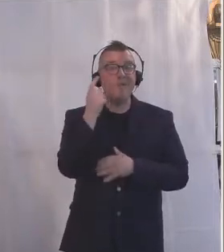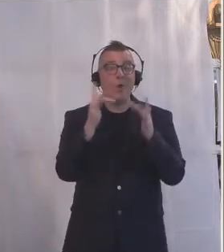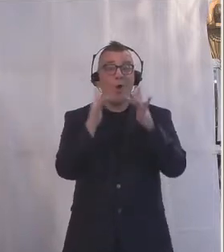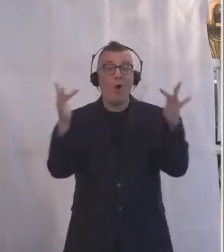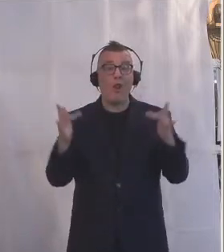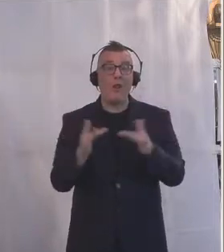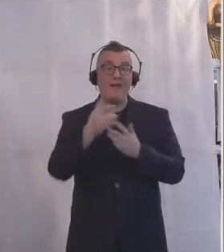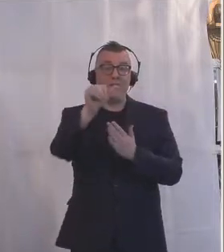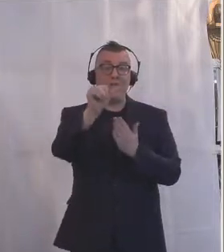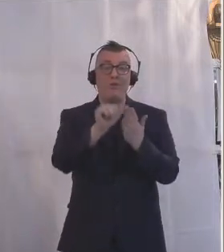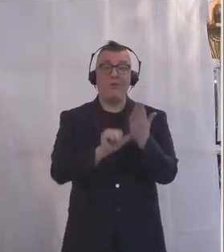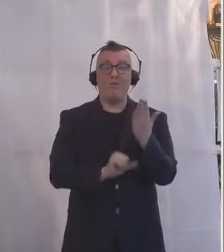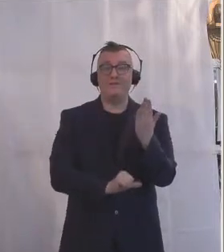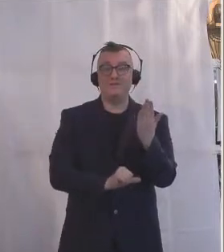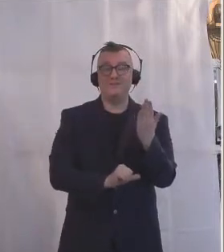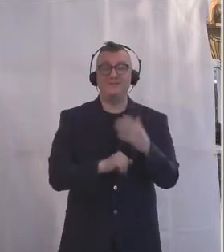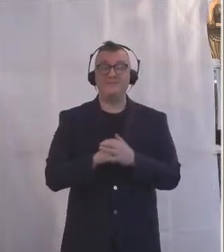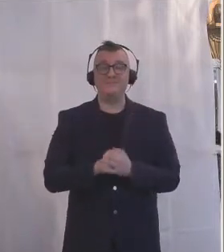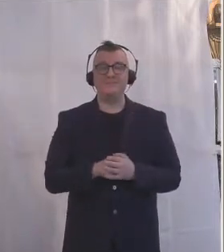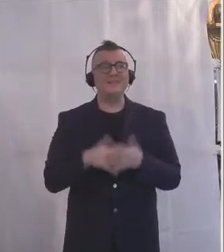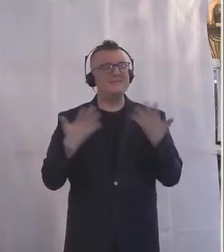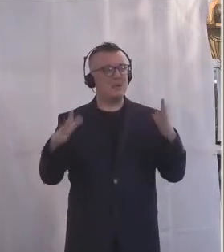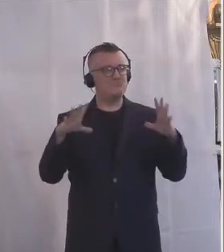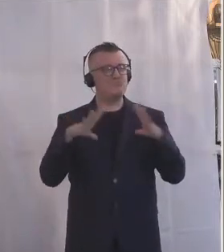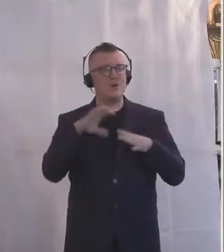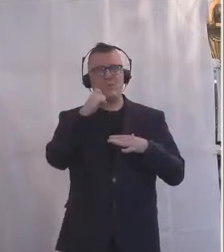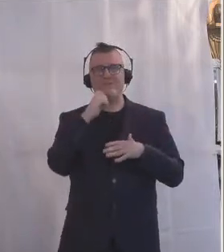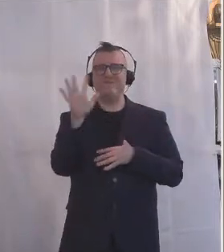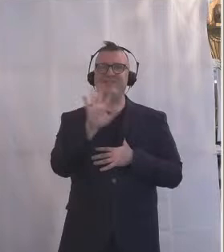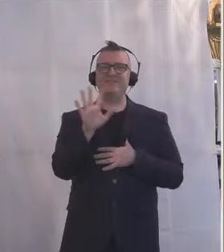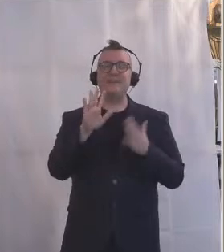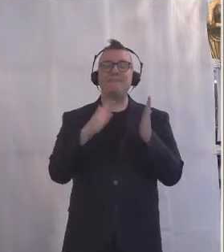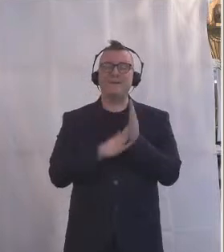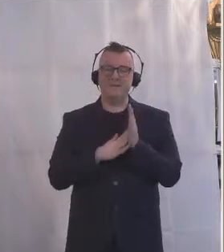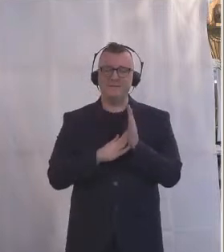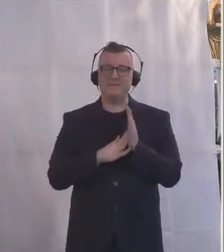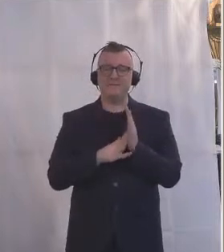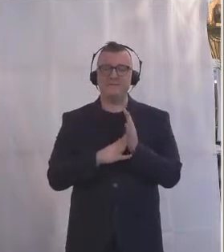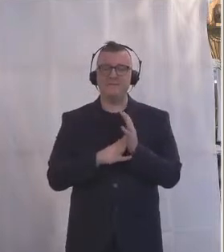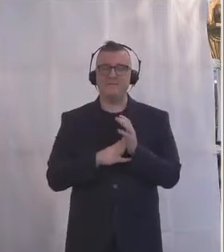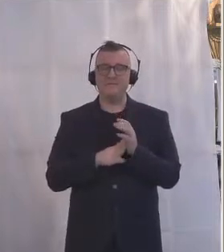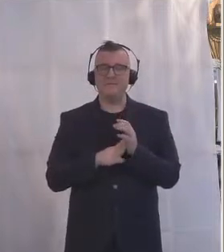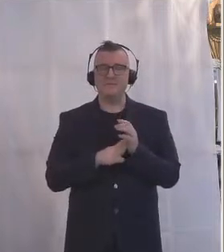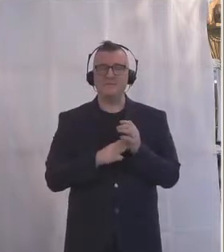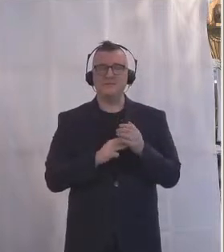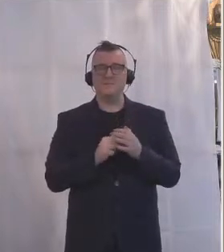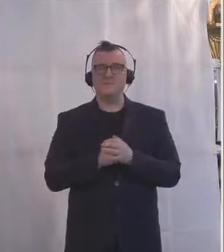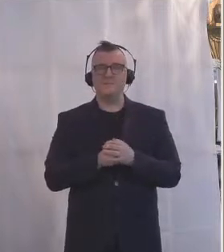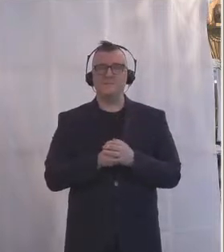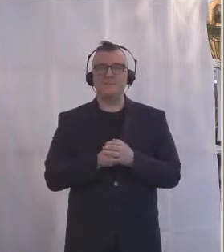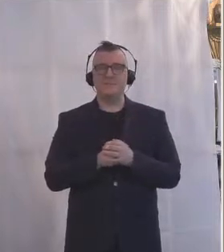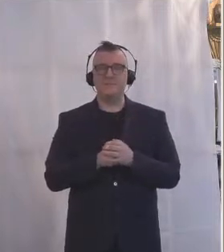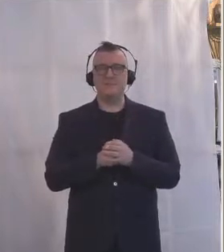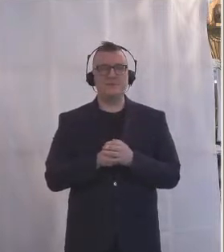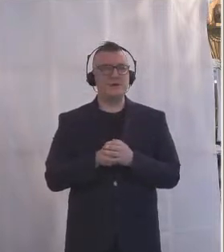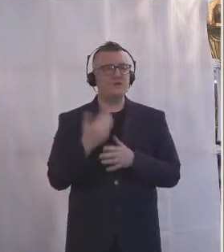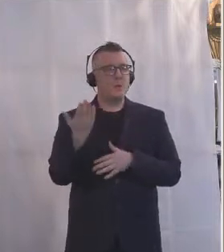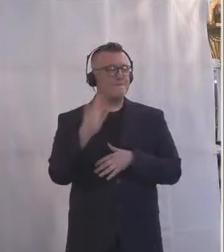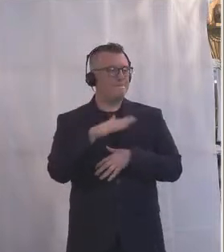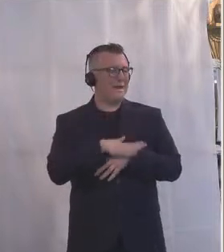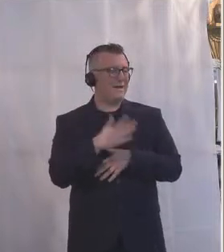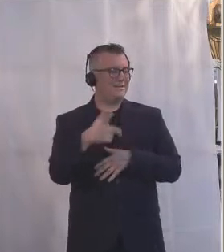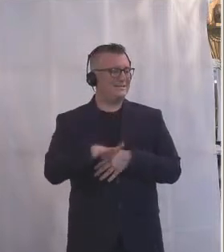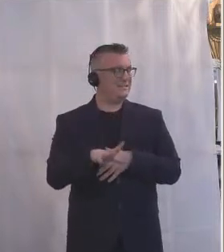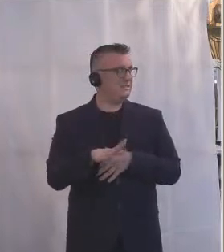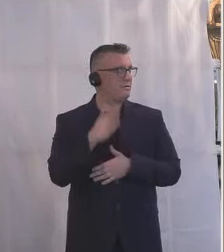as I said. We're now going to take a break. So we've got 15 minutes. So we need to get back here